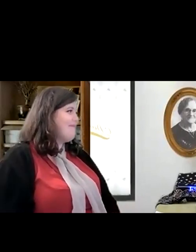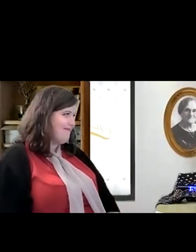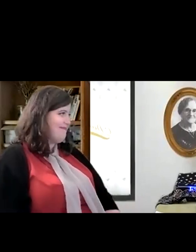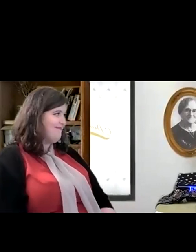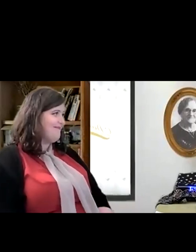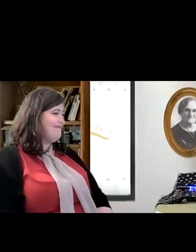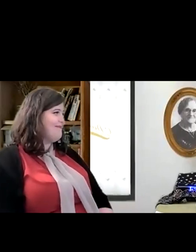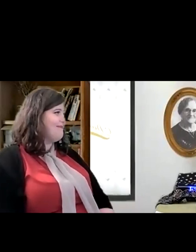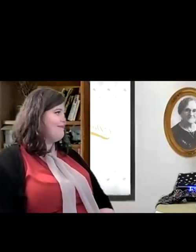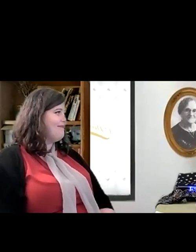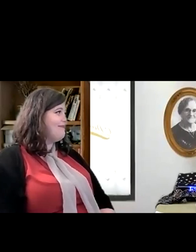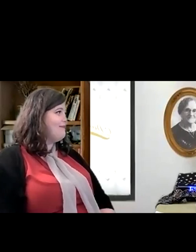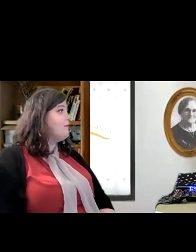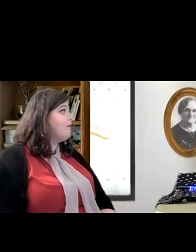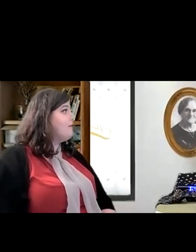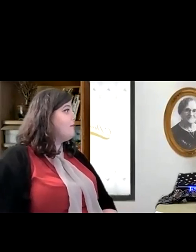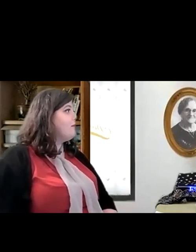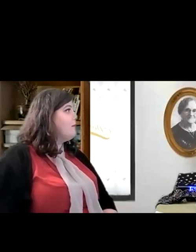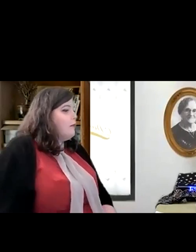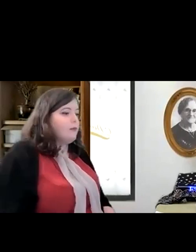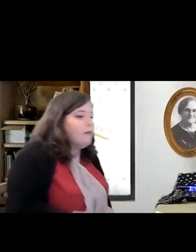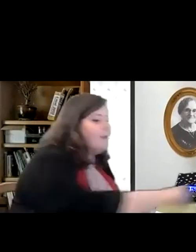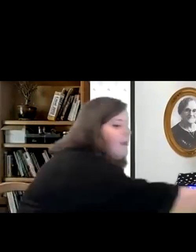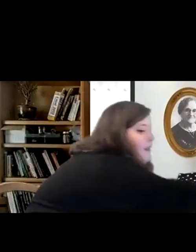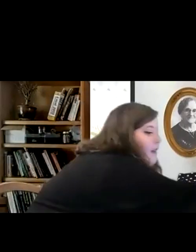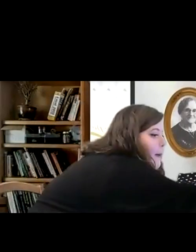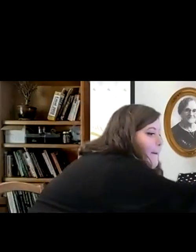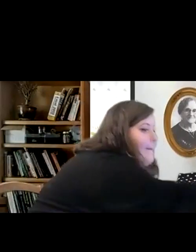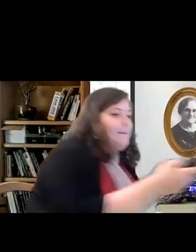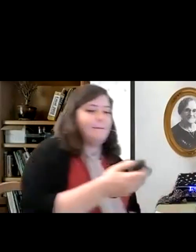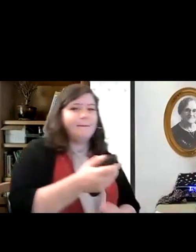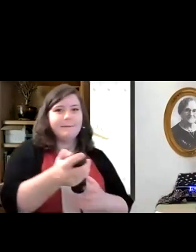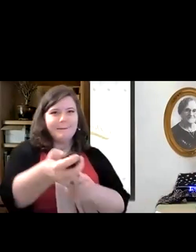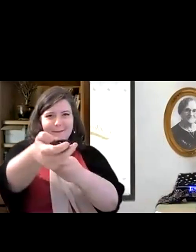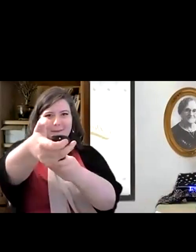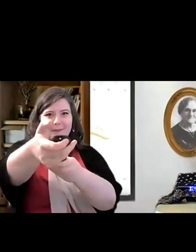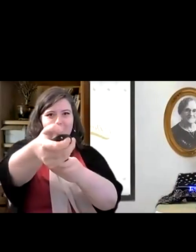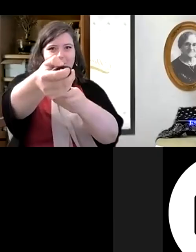so. Quick, turn on the TV. I want to see if I can get some more information.